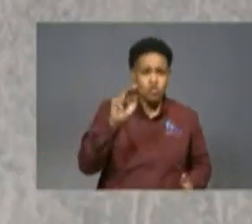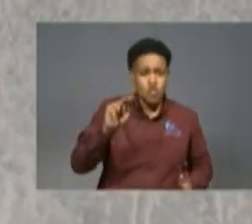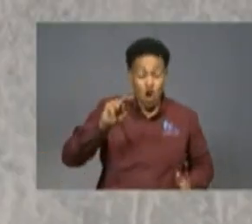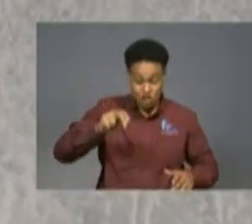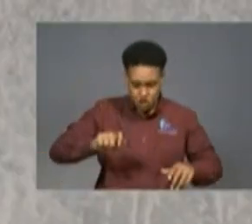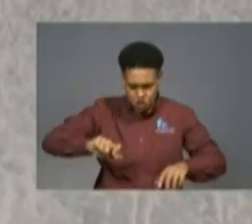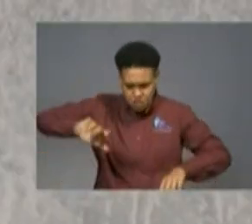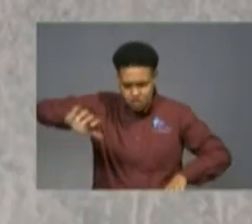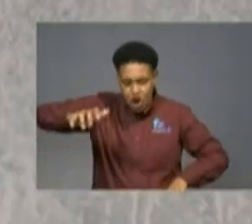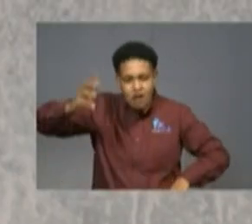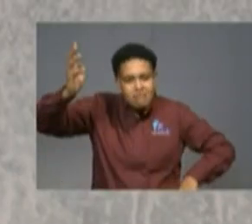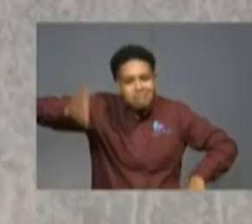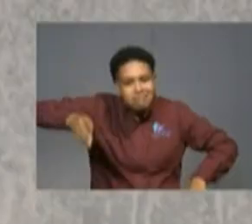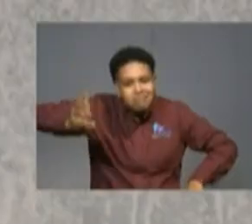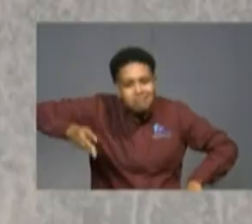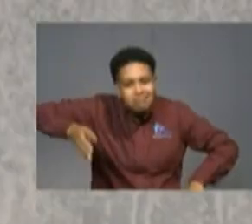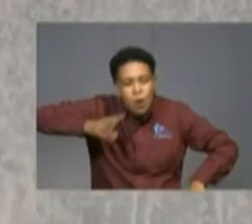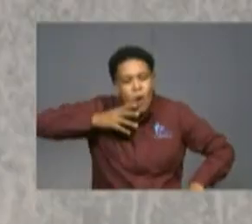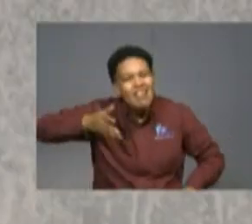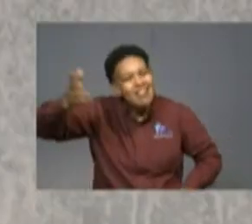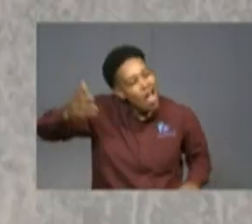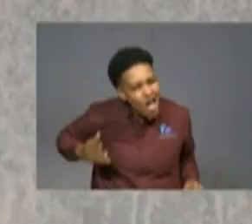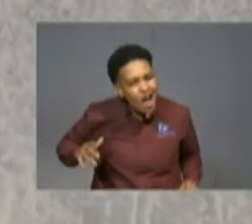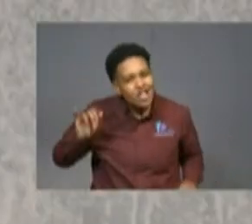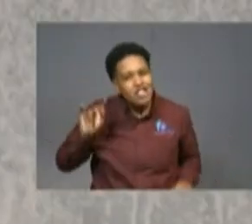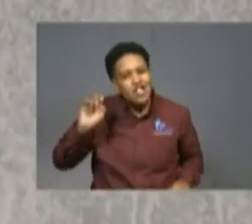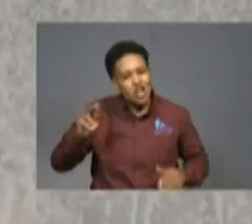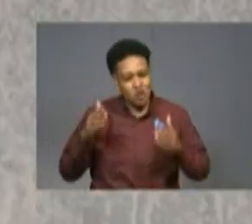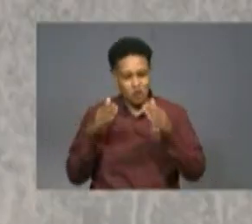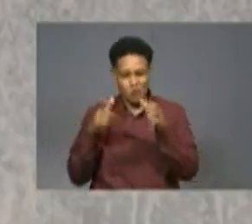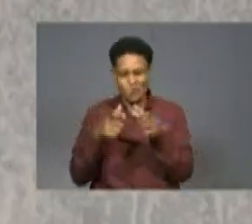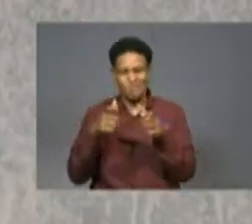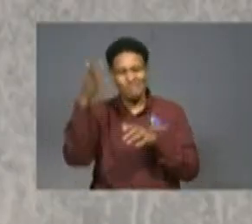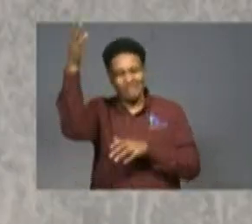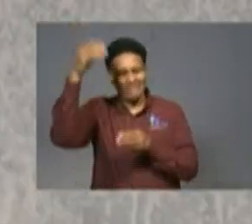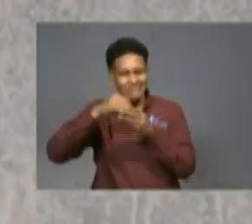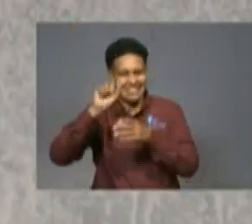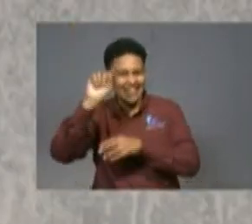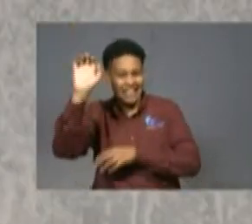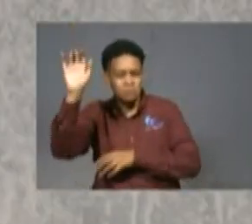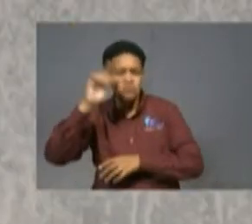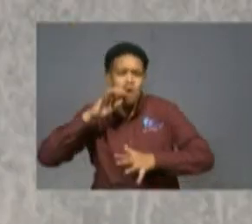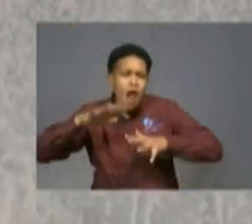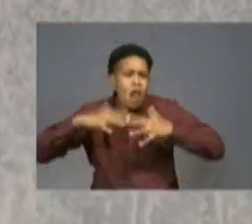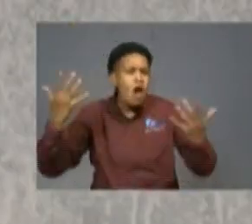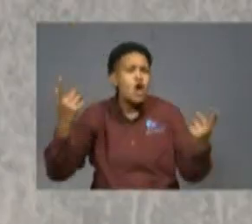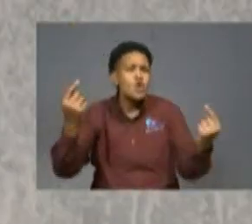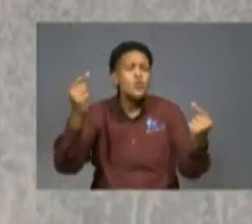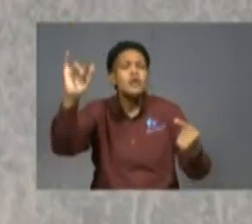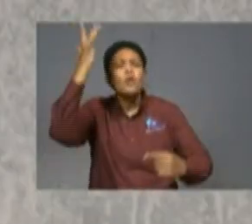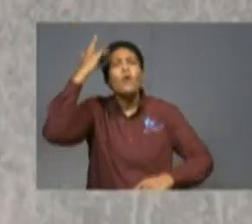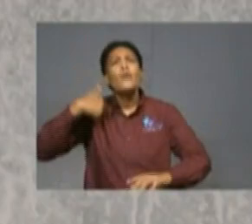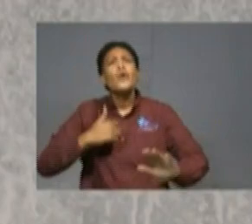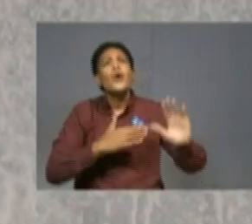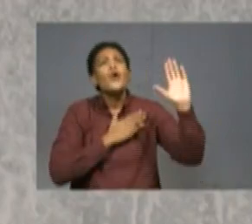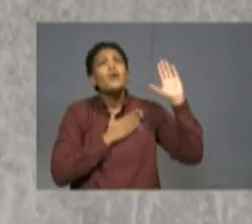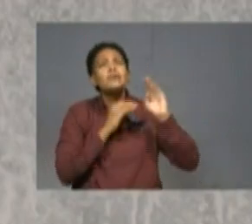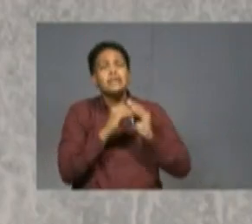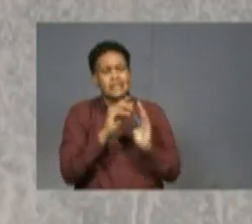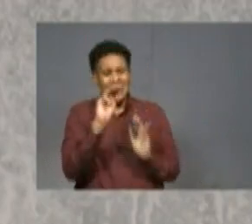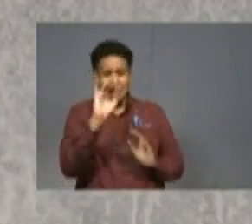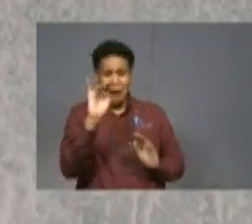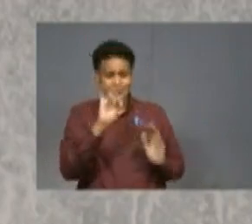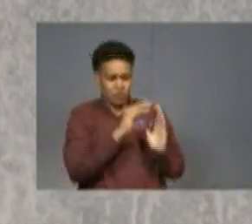on a pipe, and water flow. So there is still a lot to be done. That is why we have made a commitment in our manifesto